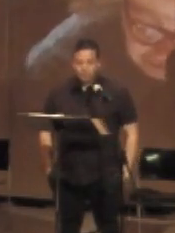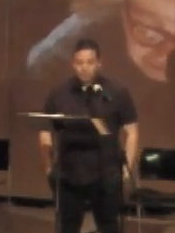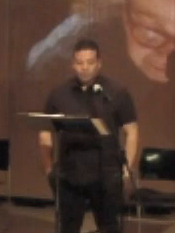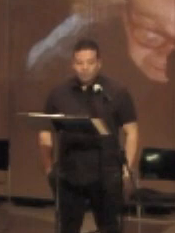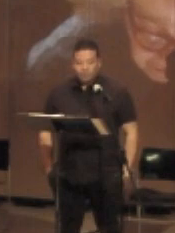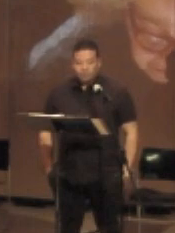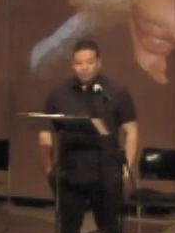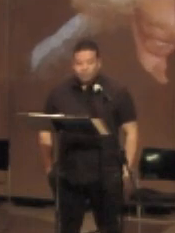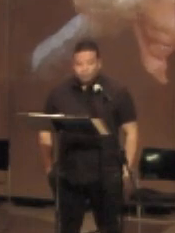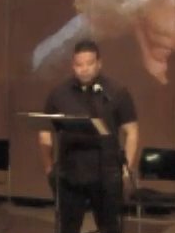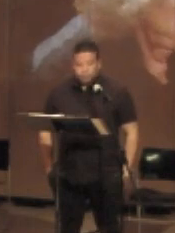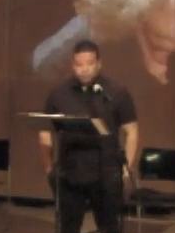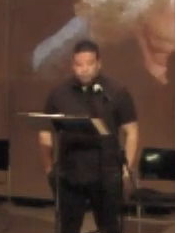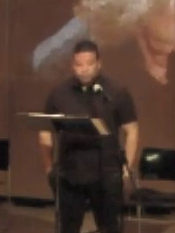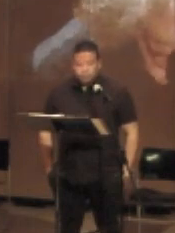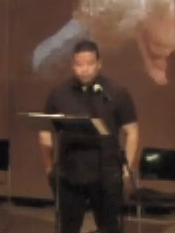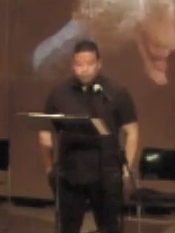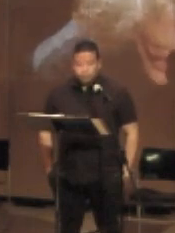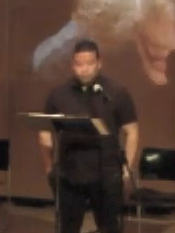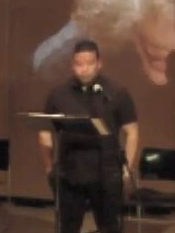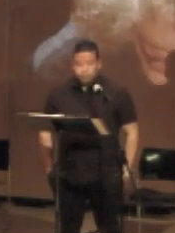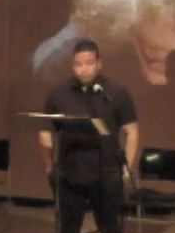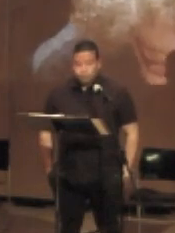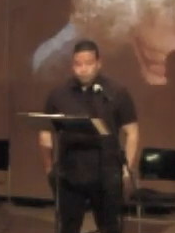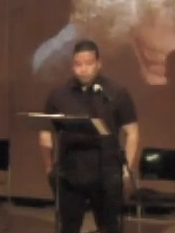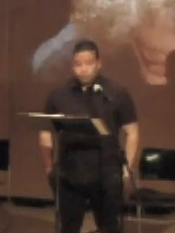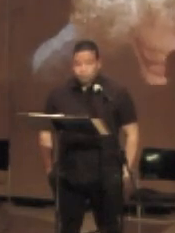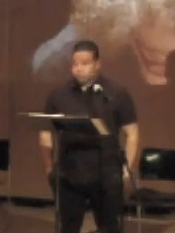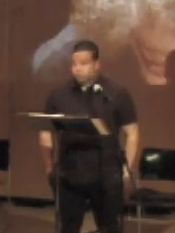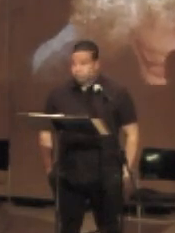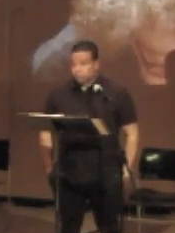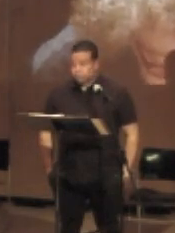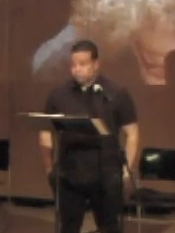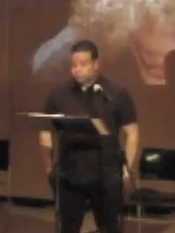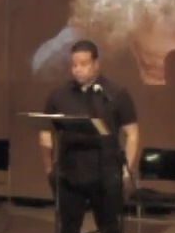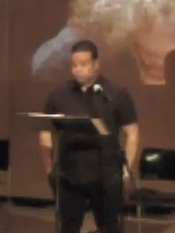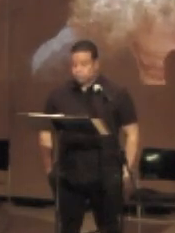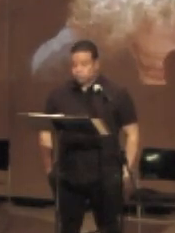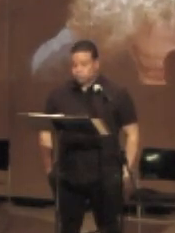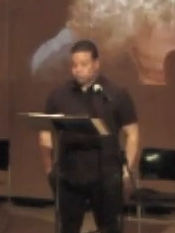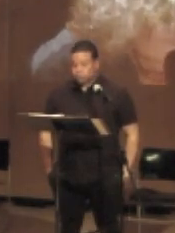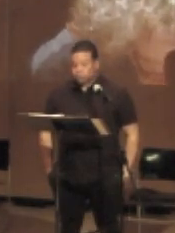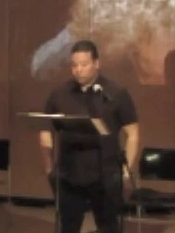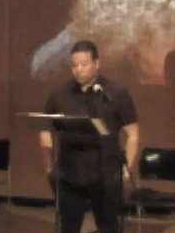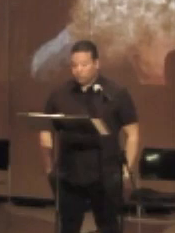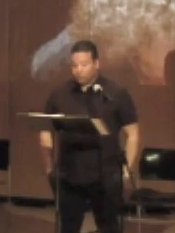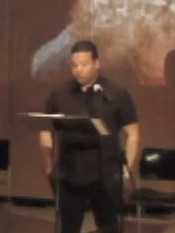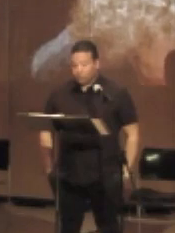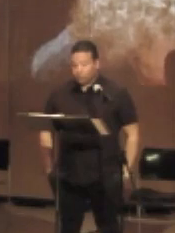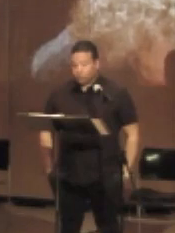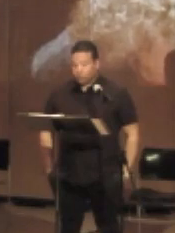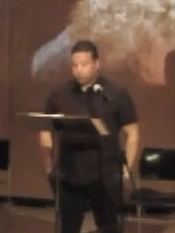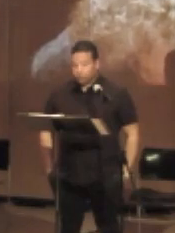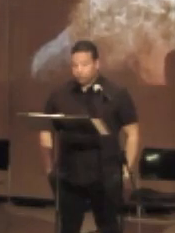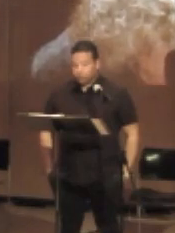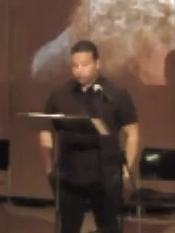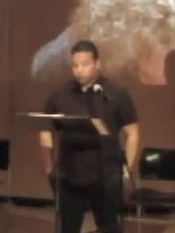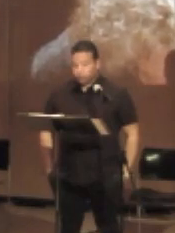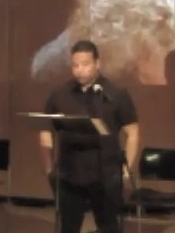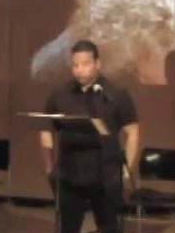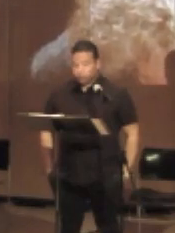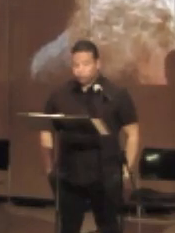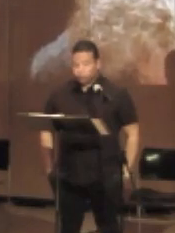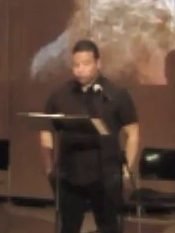when yeah when I got there yeah I found her on the floor in the bathroom she lay there yeah you told me